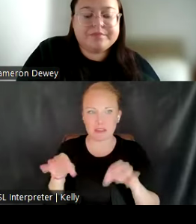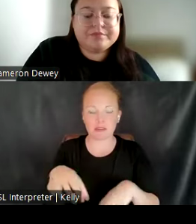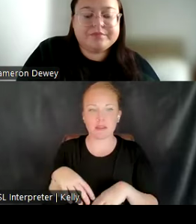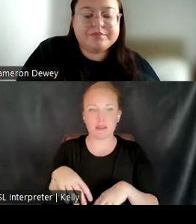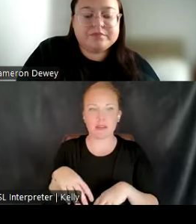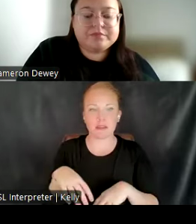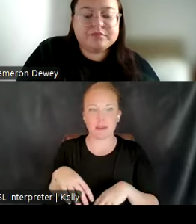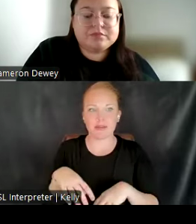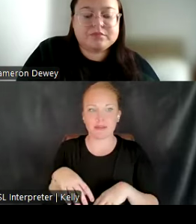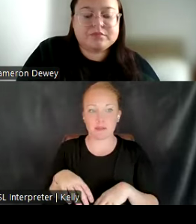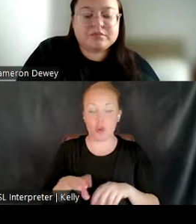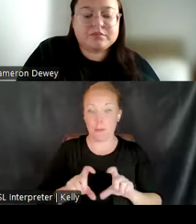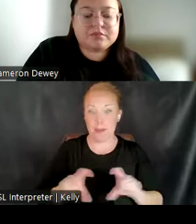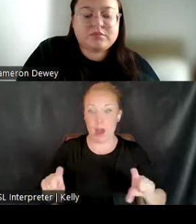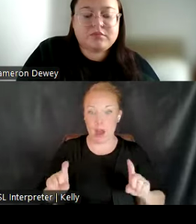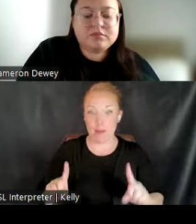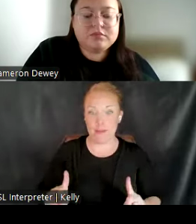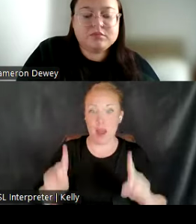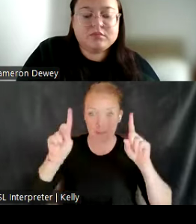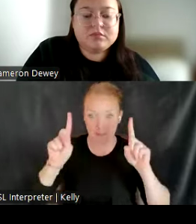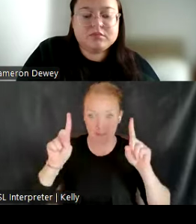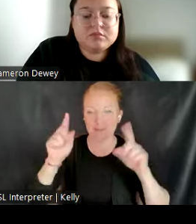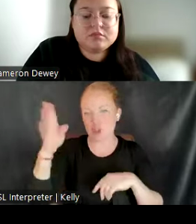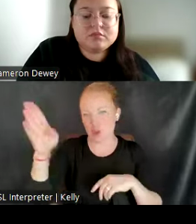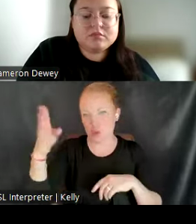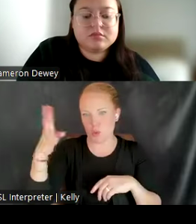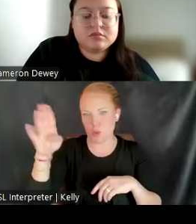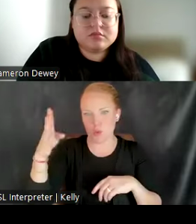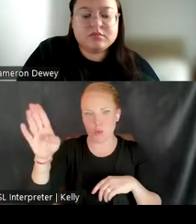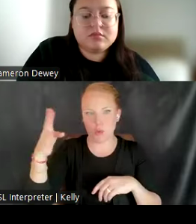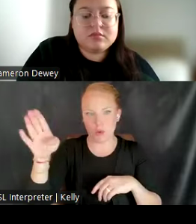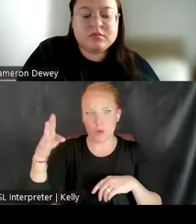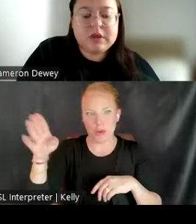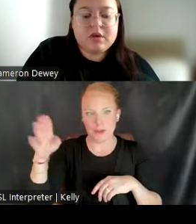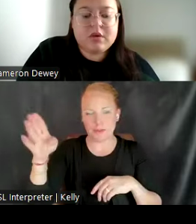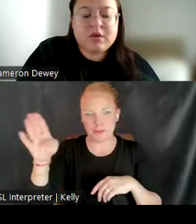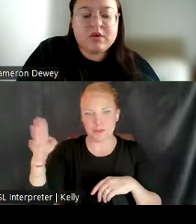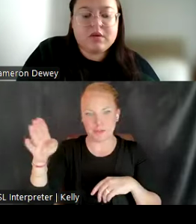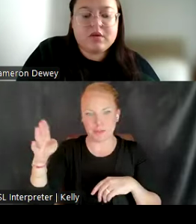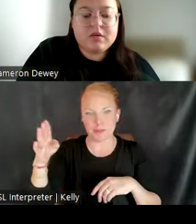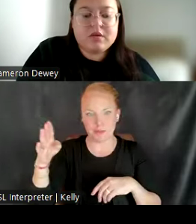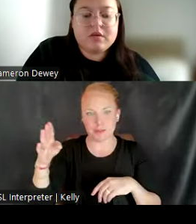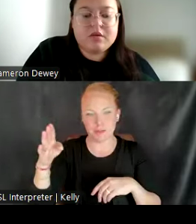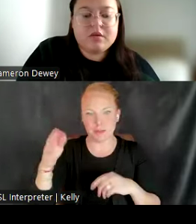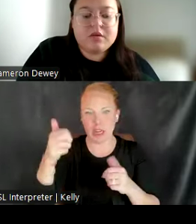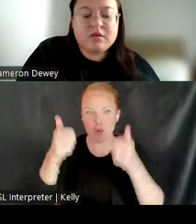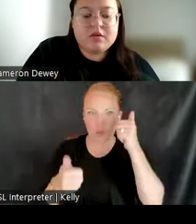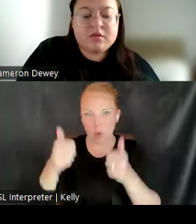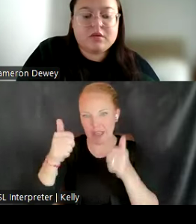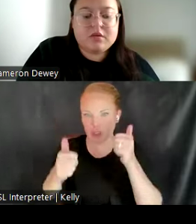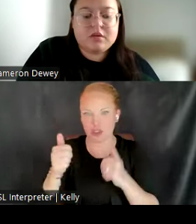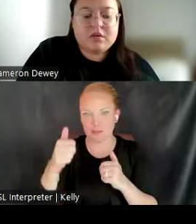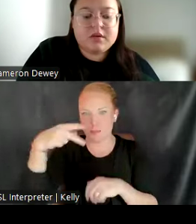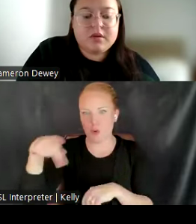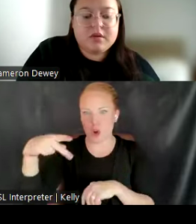versus top down. So bottom up are the blue circles, and you would match that to the respective definition,